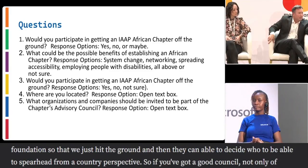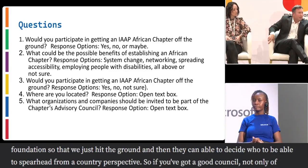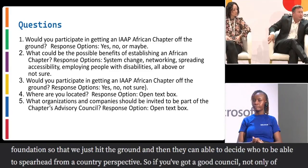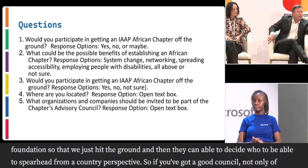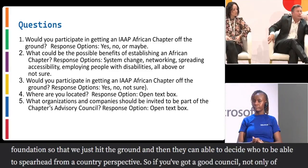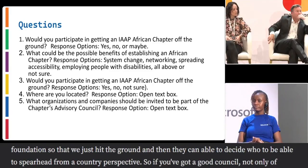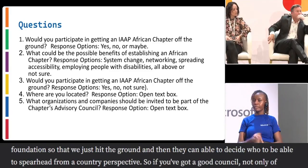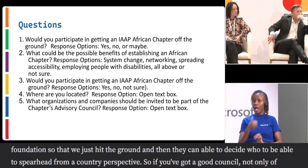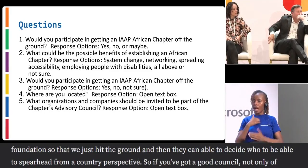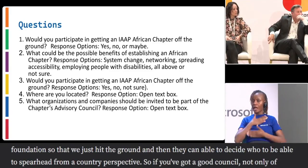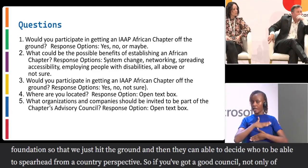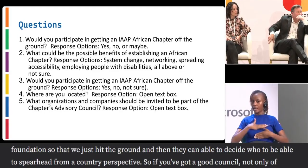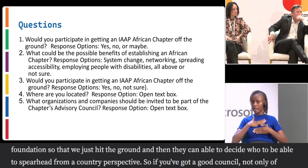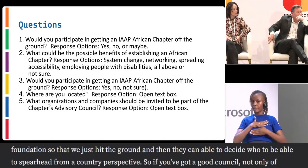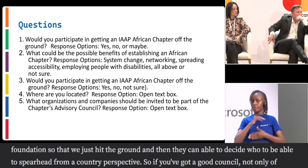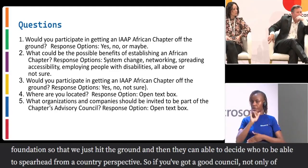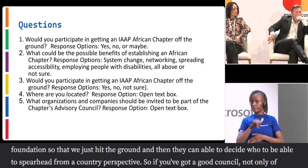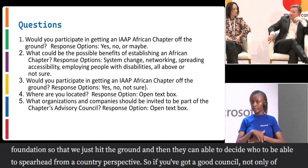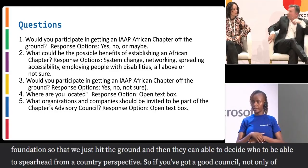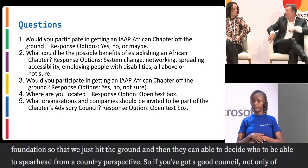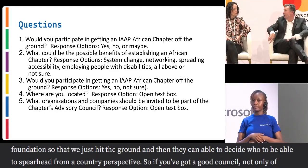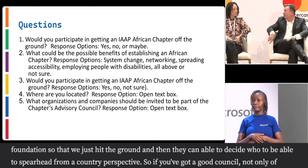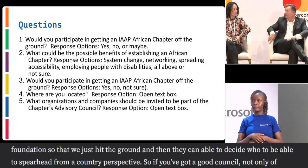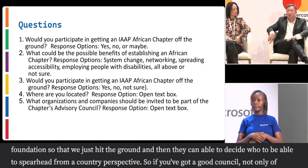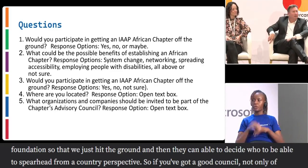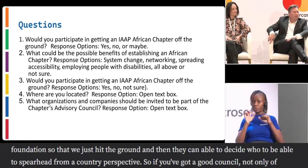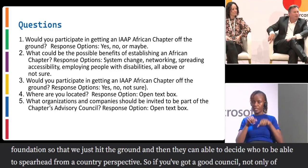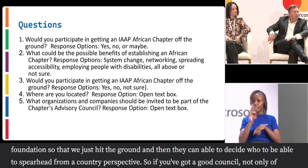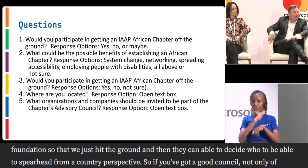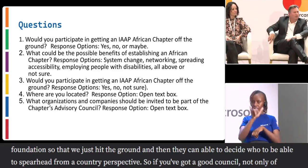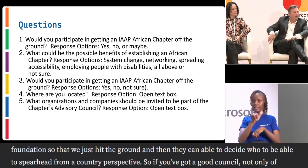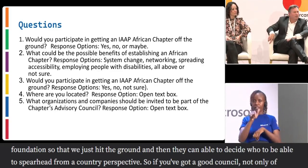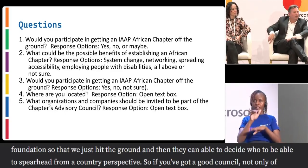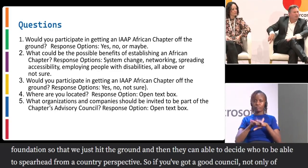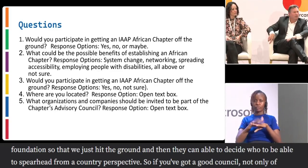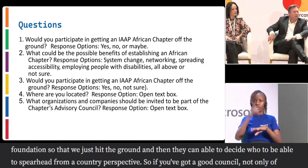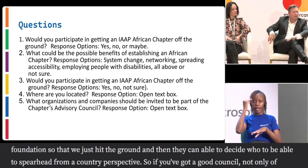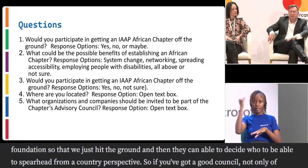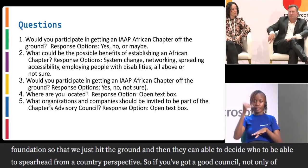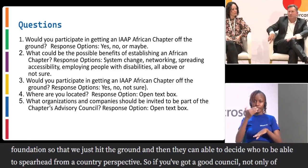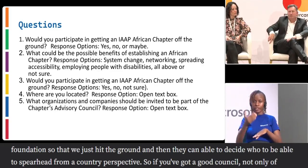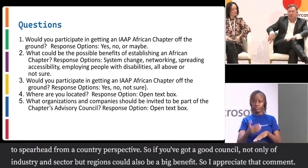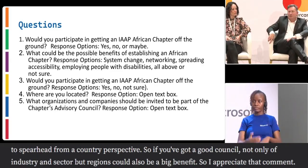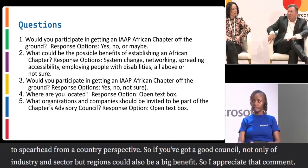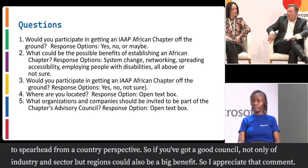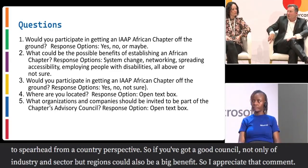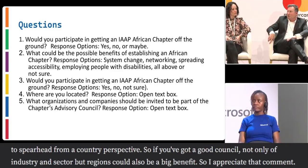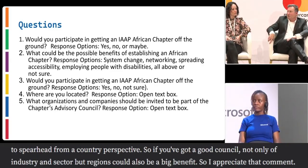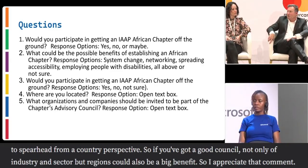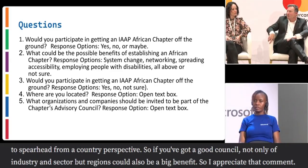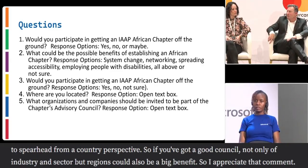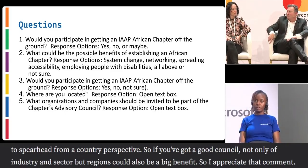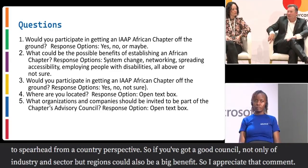benefit. So I appreciate that comment. We'll take that back. Yeah. Yeah, that's great. Yeah, thank you. All right,